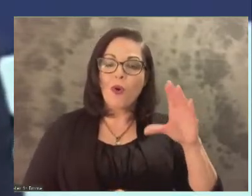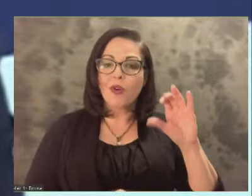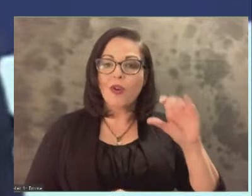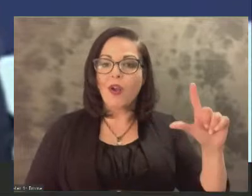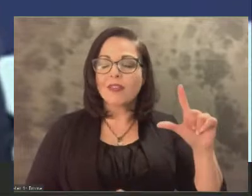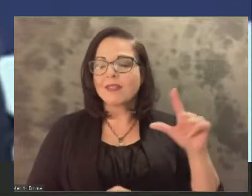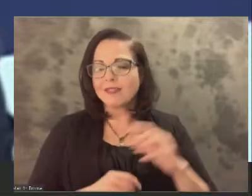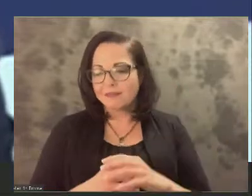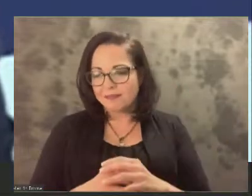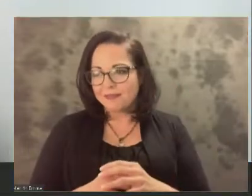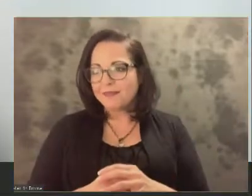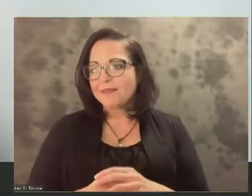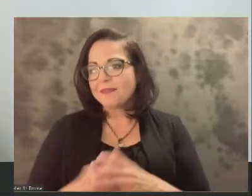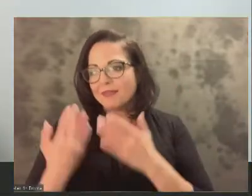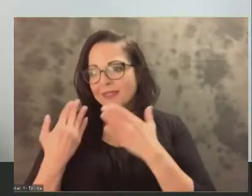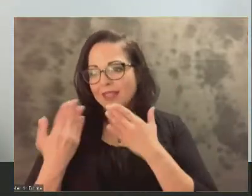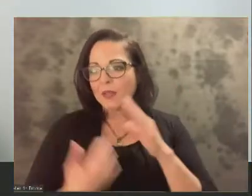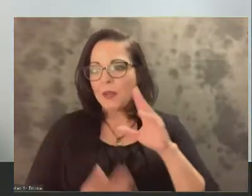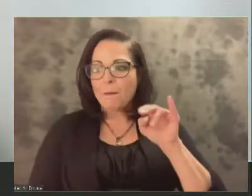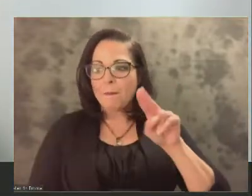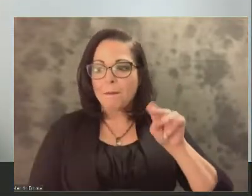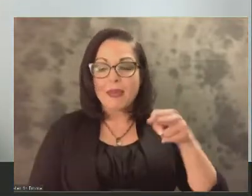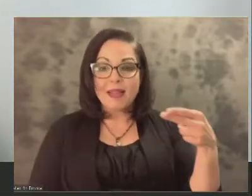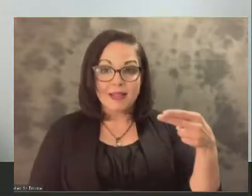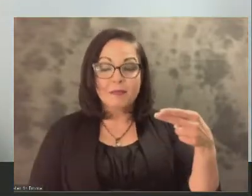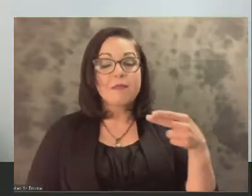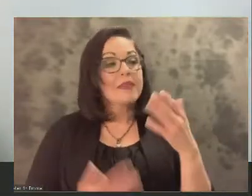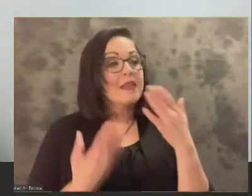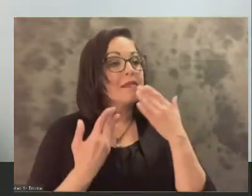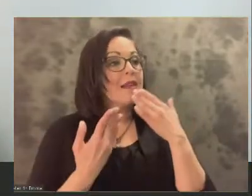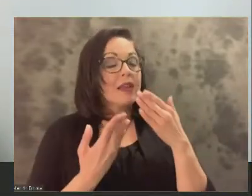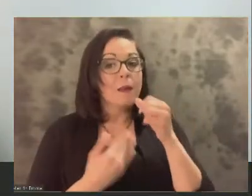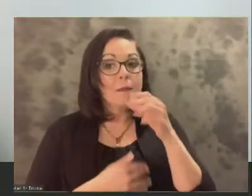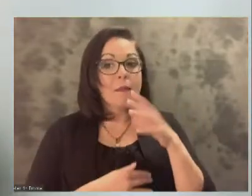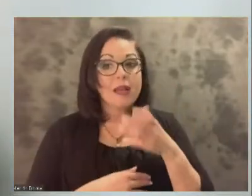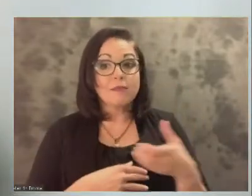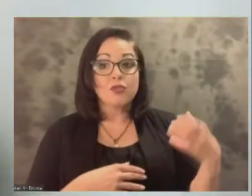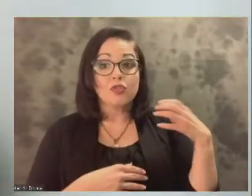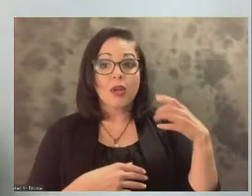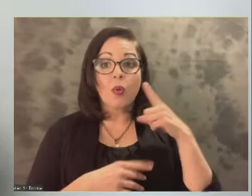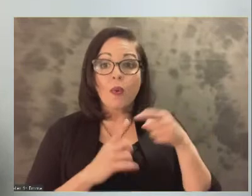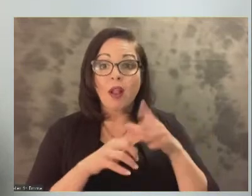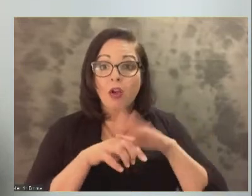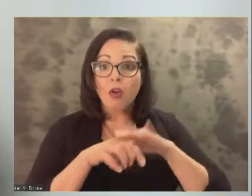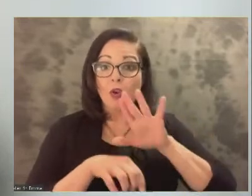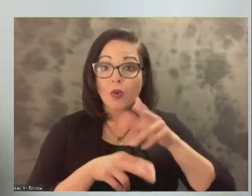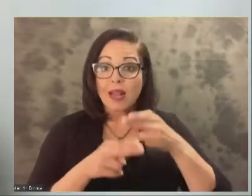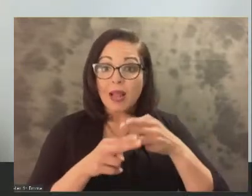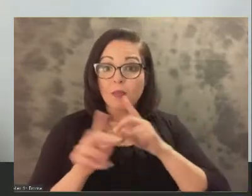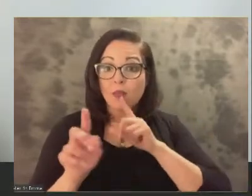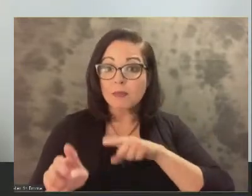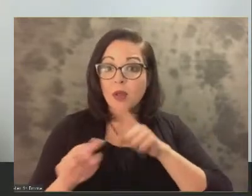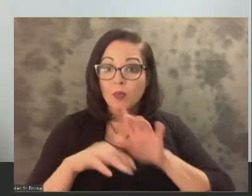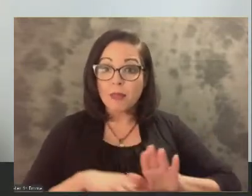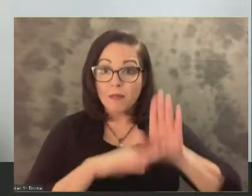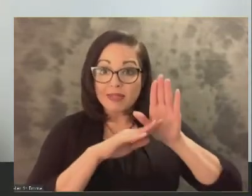Thank you. Thank you, Madam Chair. So task force members, when I call your name, you may respond with